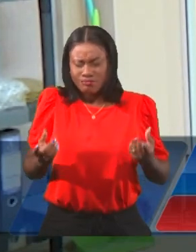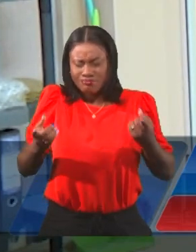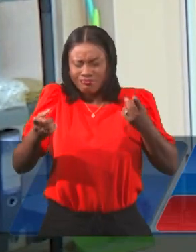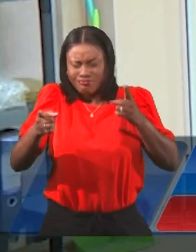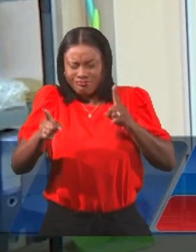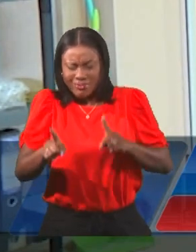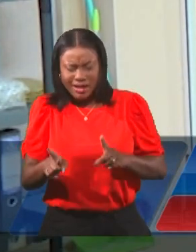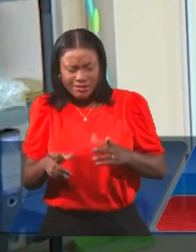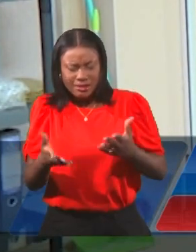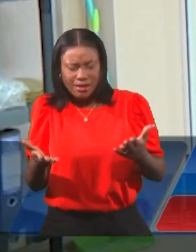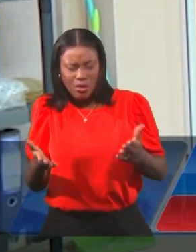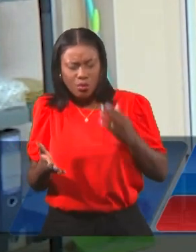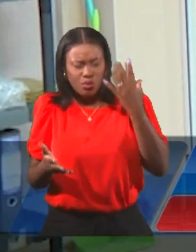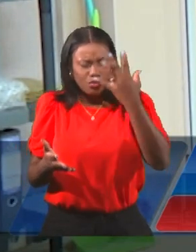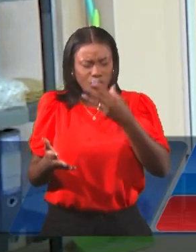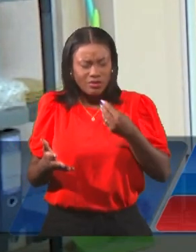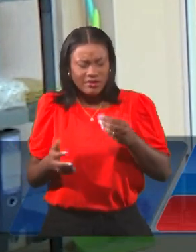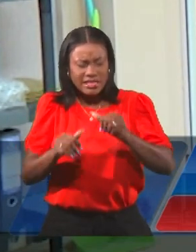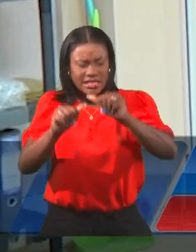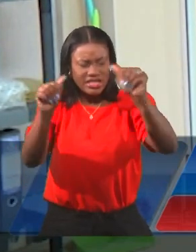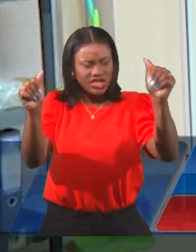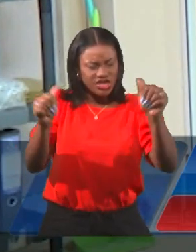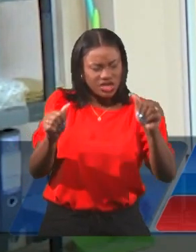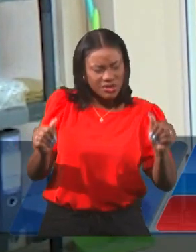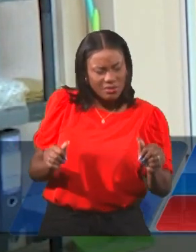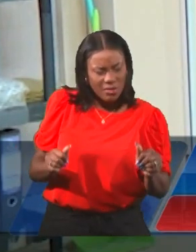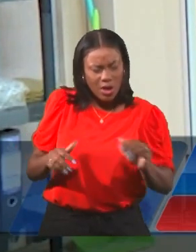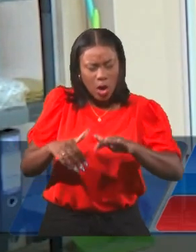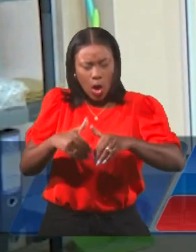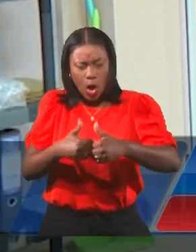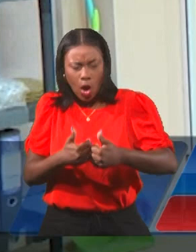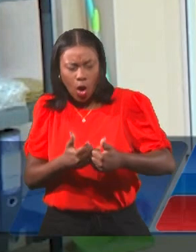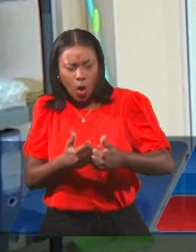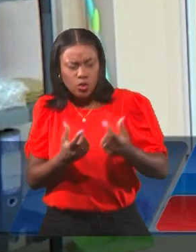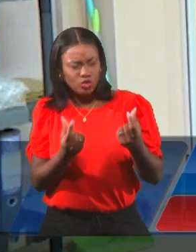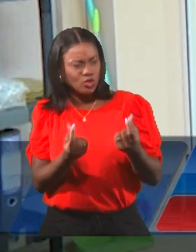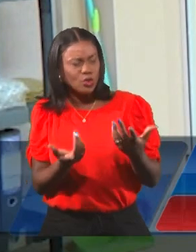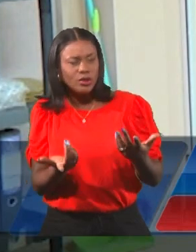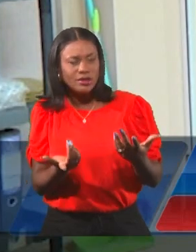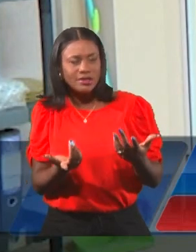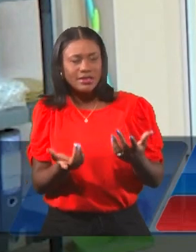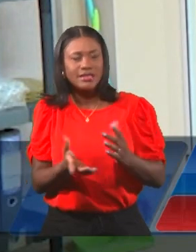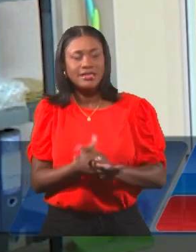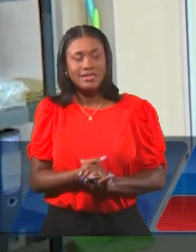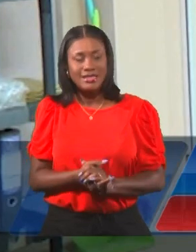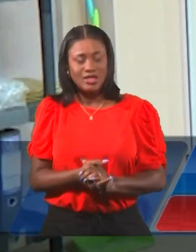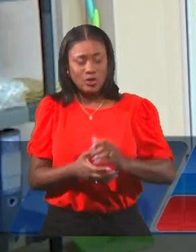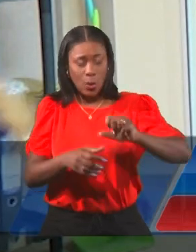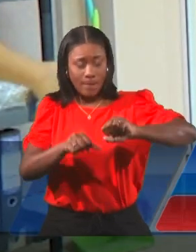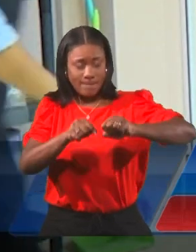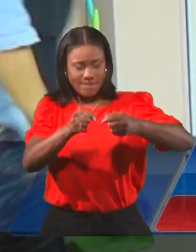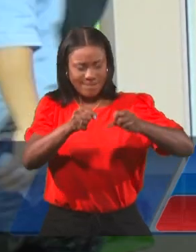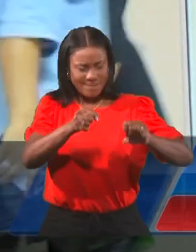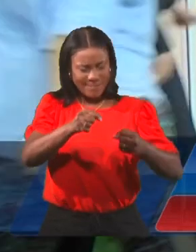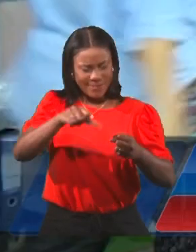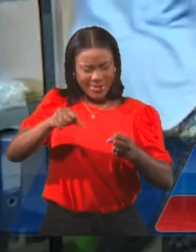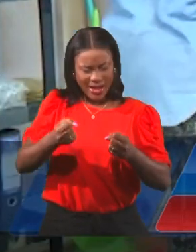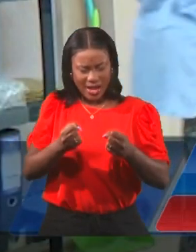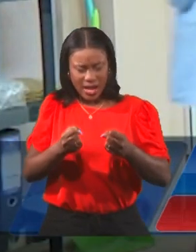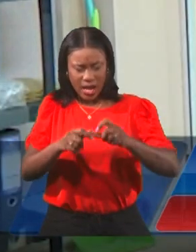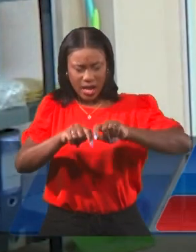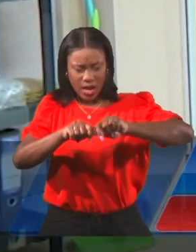are, and that is shaping them, how you just do this thing. So when it comes to that, wire bending and